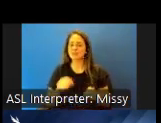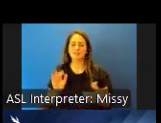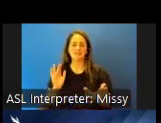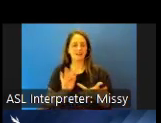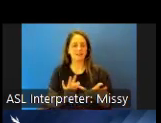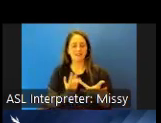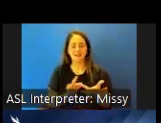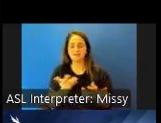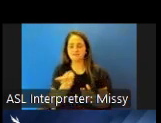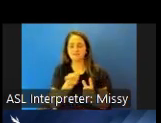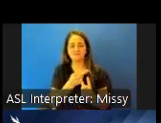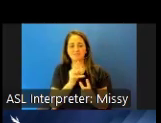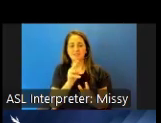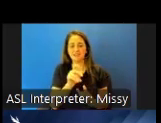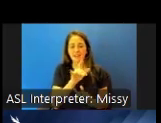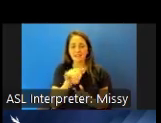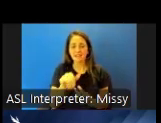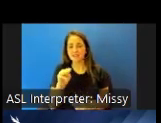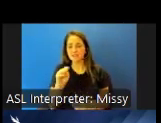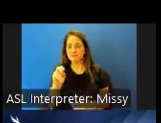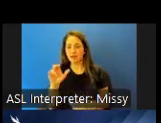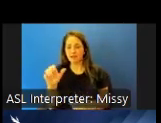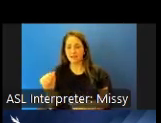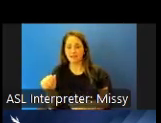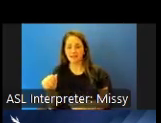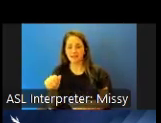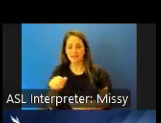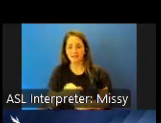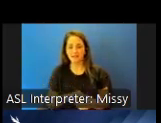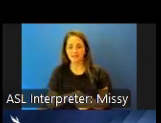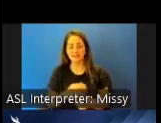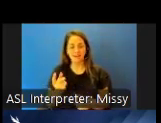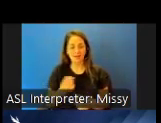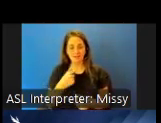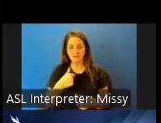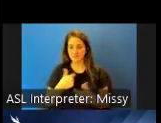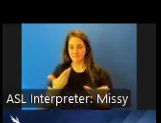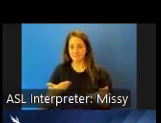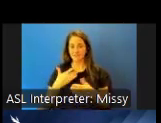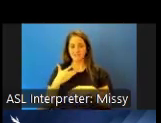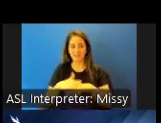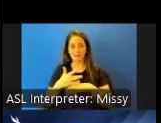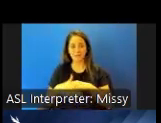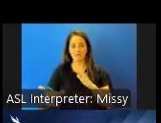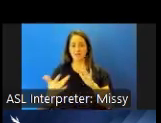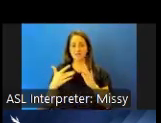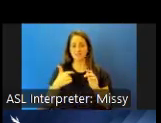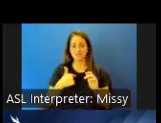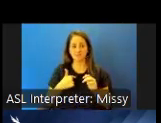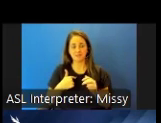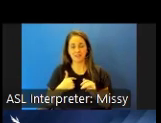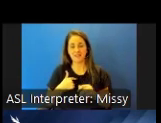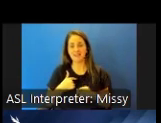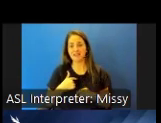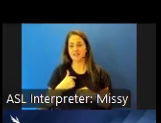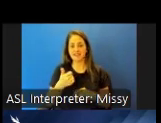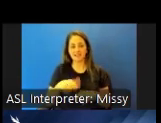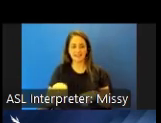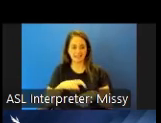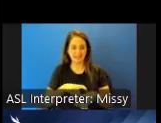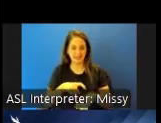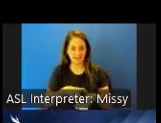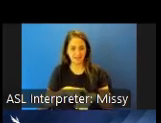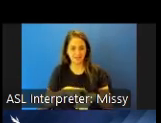with Monica or Kelly here. And as always, I'm available. Feel free to reach out to me, mraymond@wche.edu, and